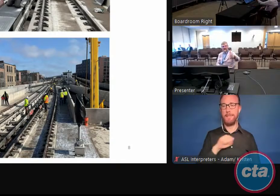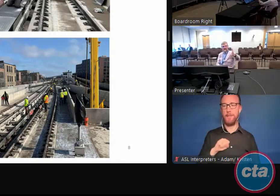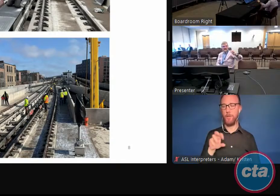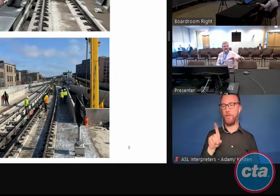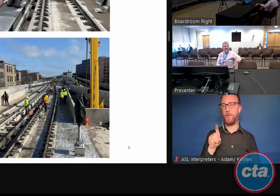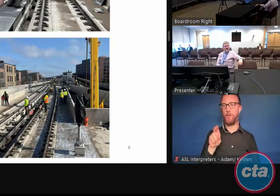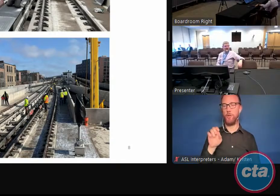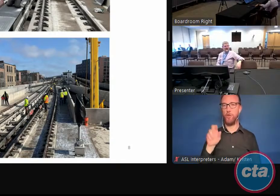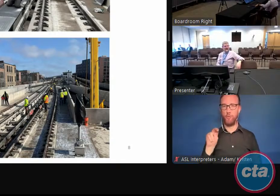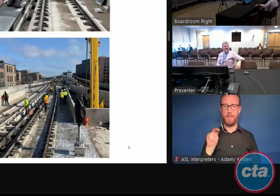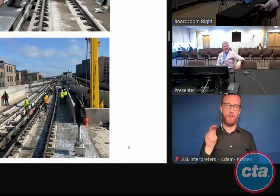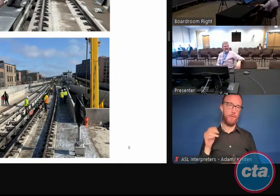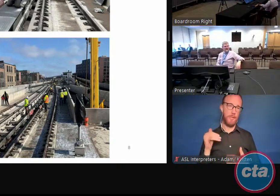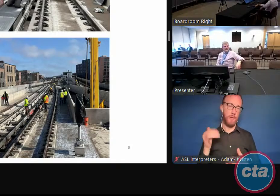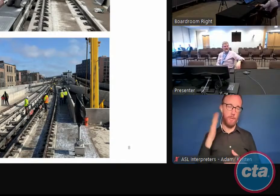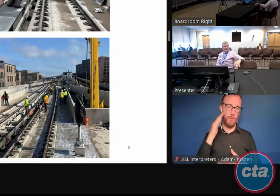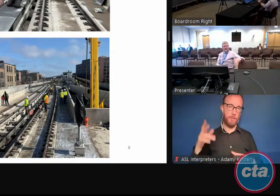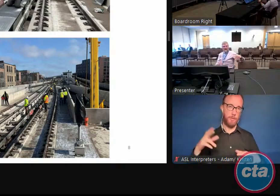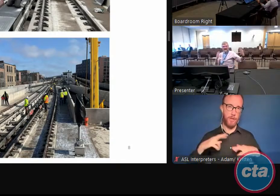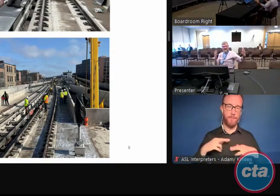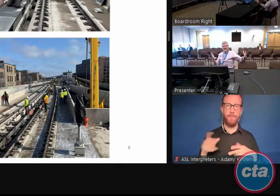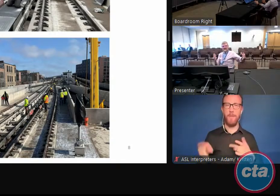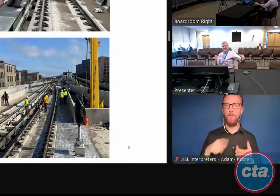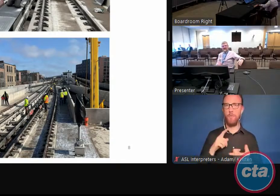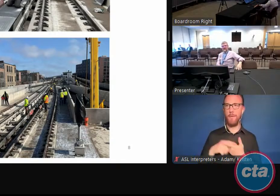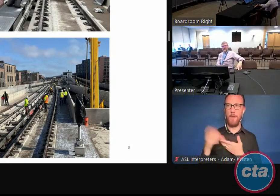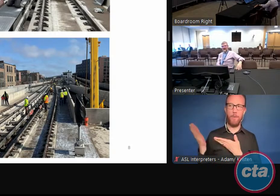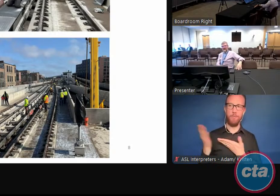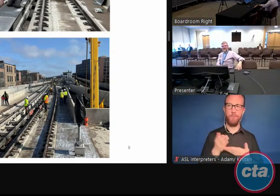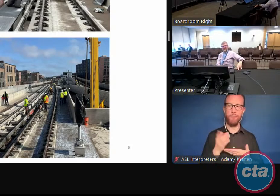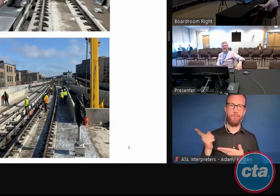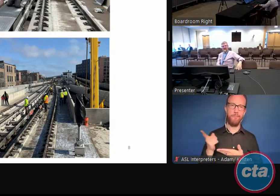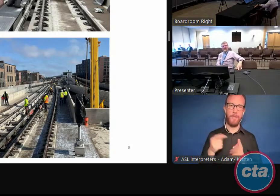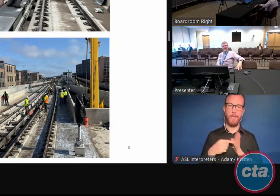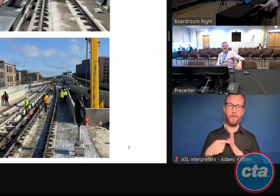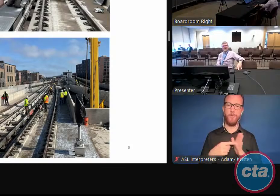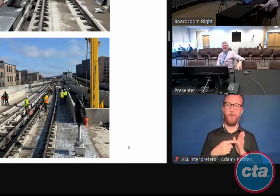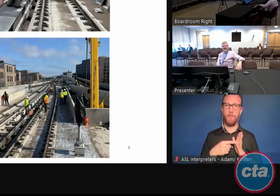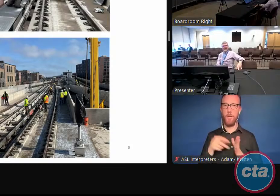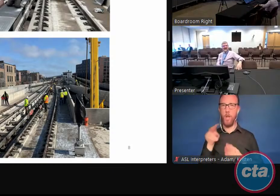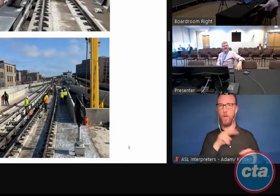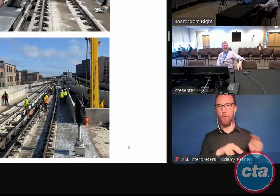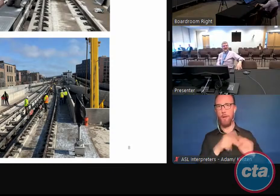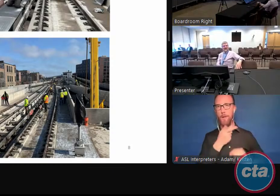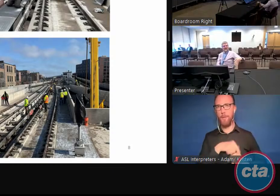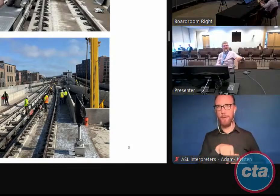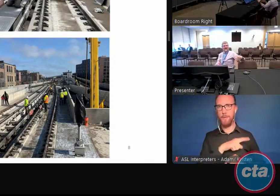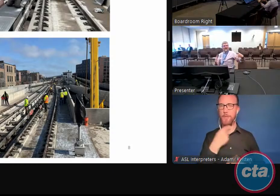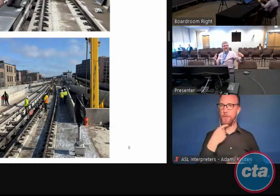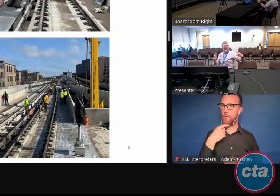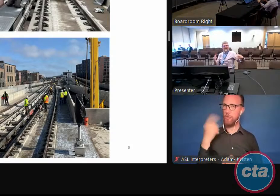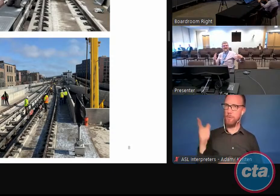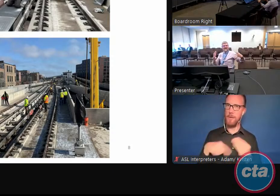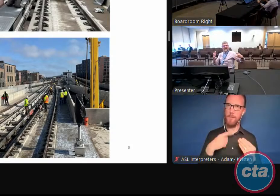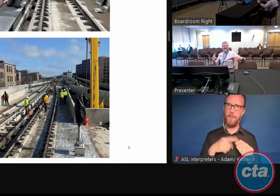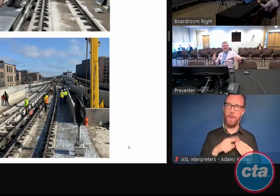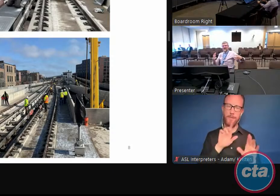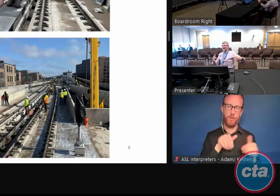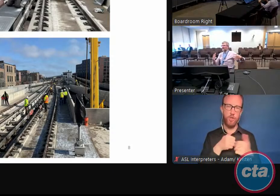now retiring, to look at this, and we talked about the challenges we had around funding